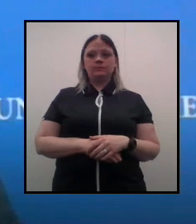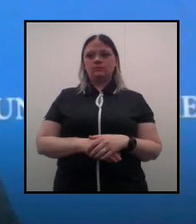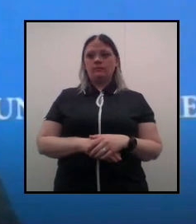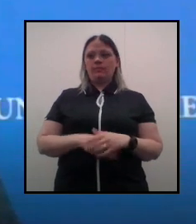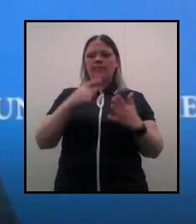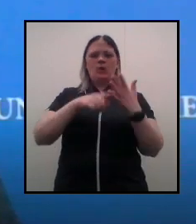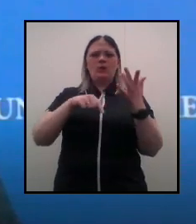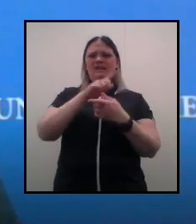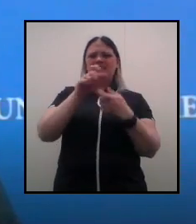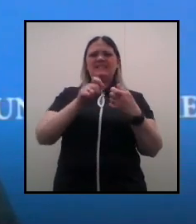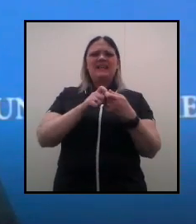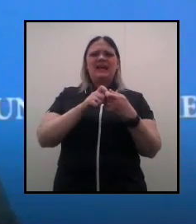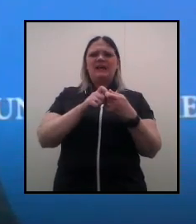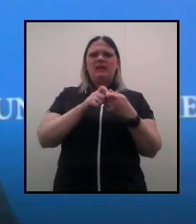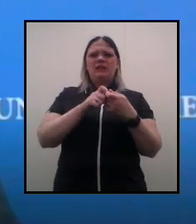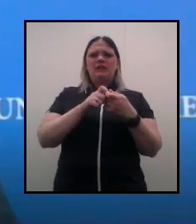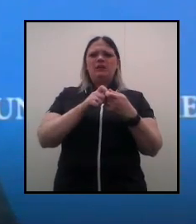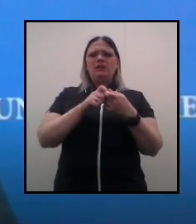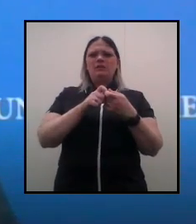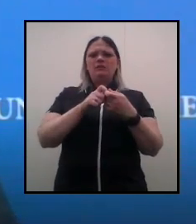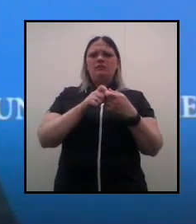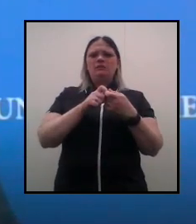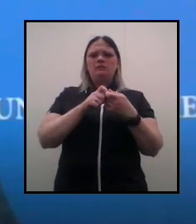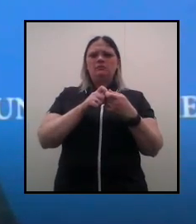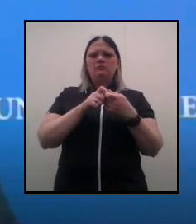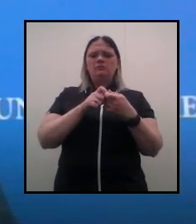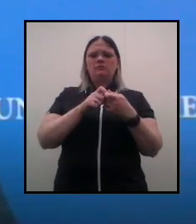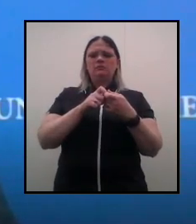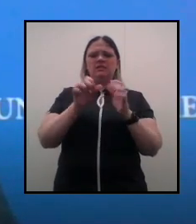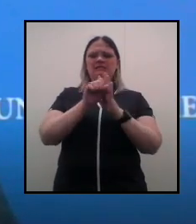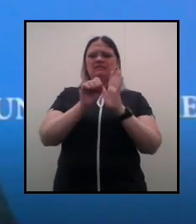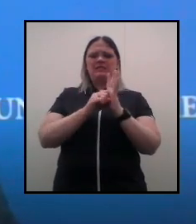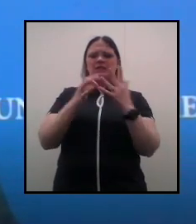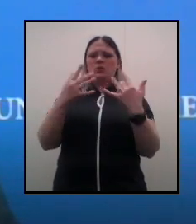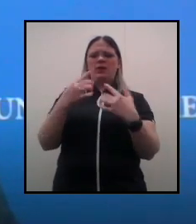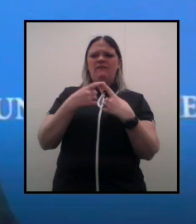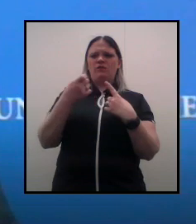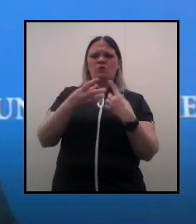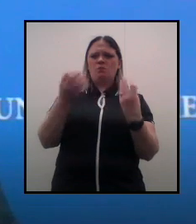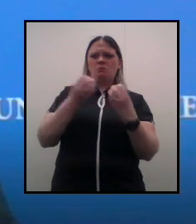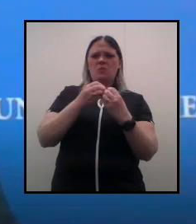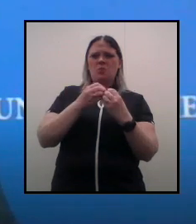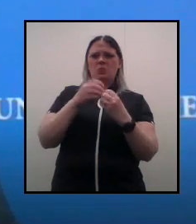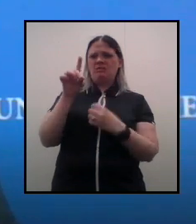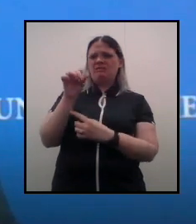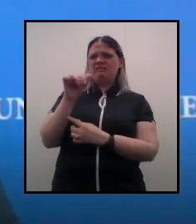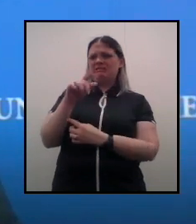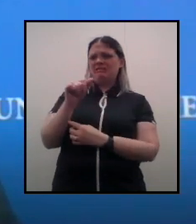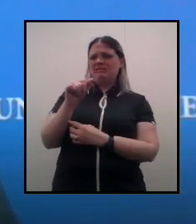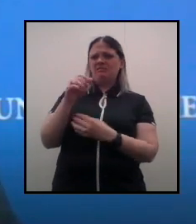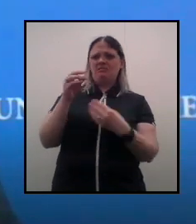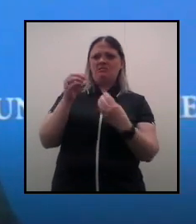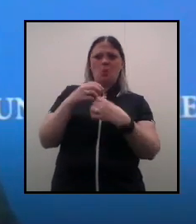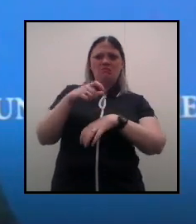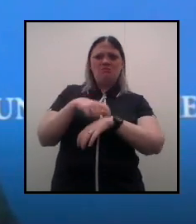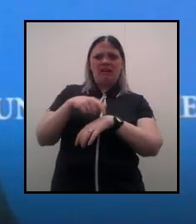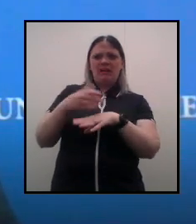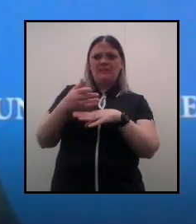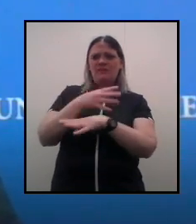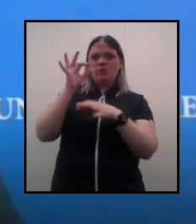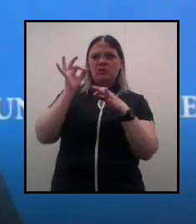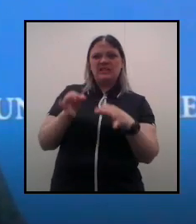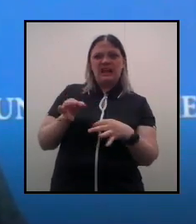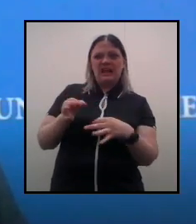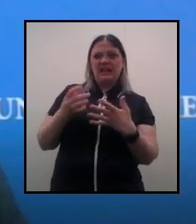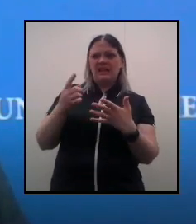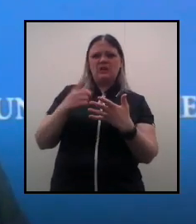What exactly is the state still waiting to get from you? Is it just more data? They just want to give it a little more time before they make a decision? Do you know what